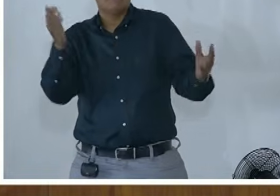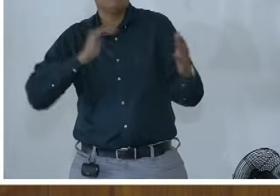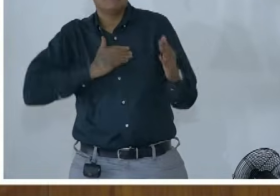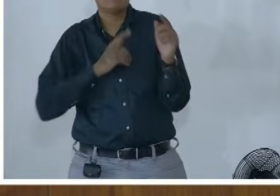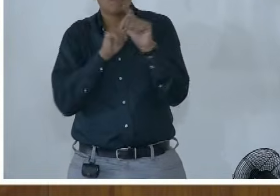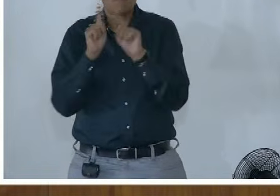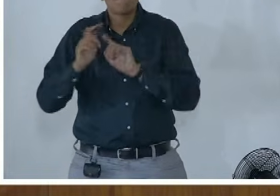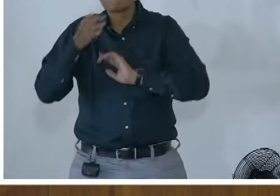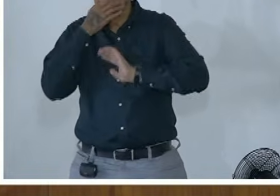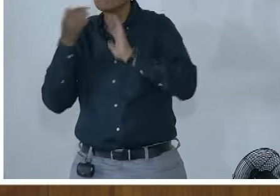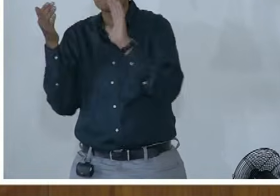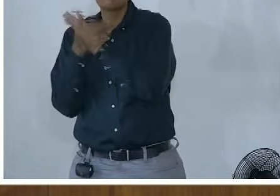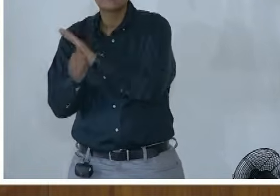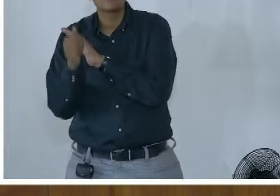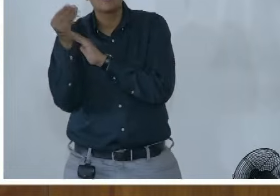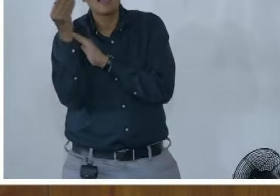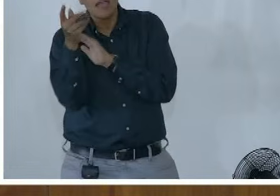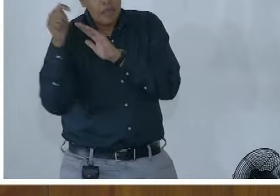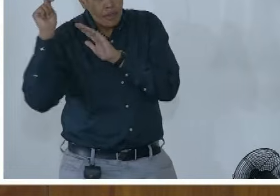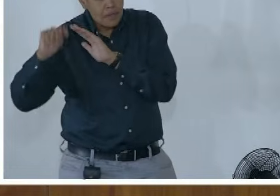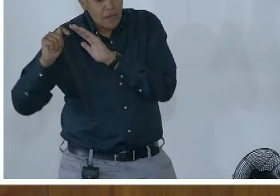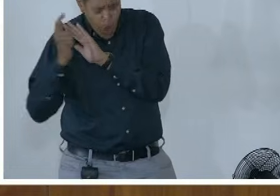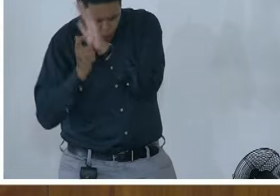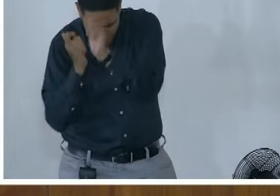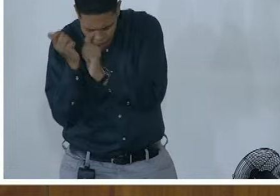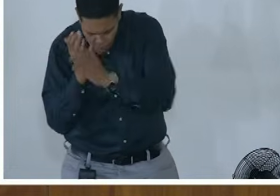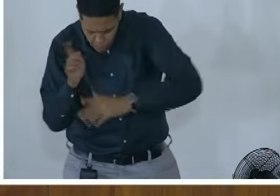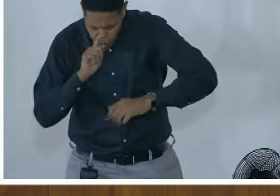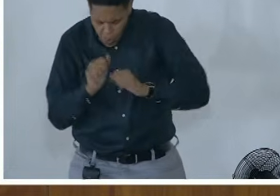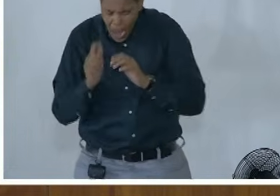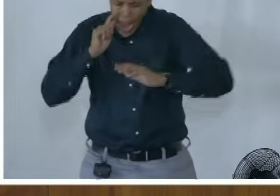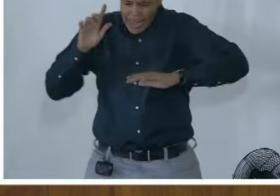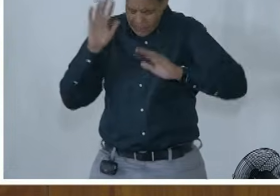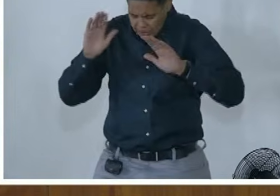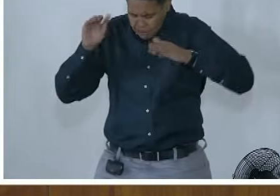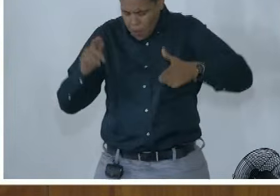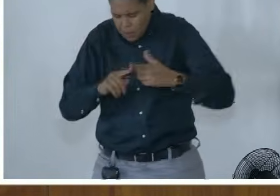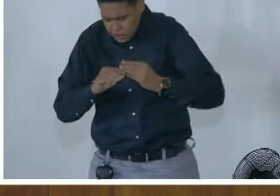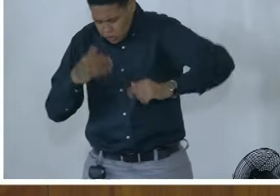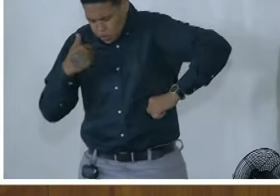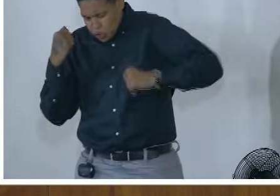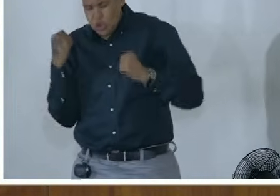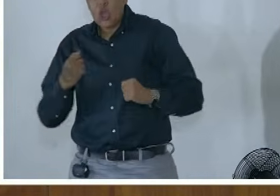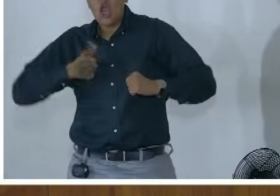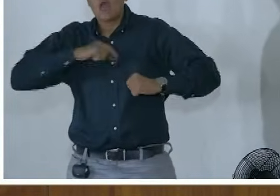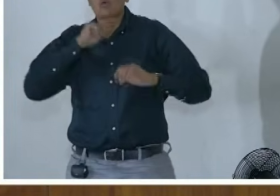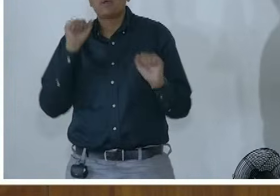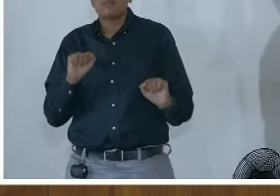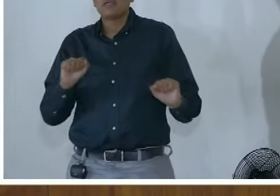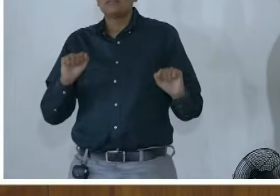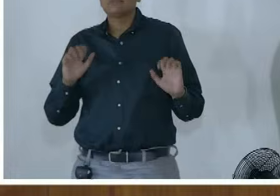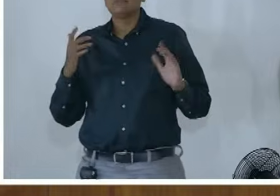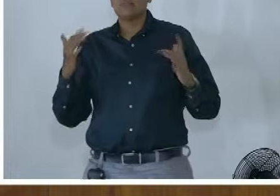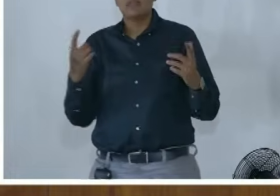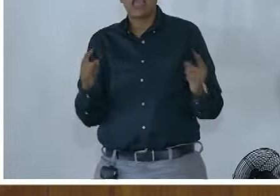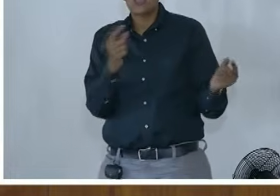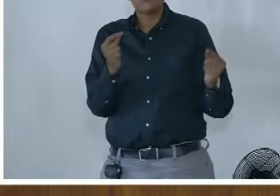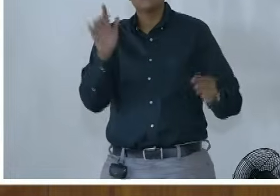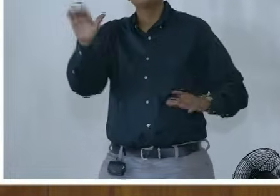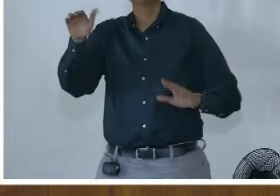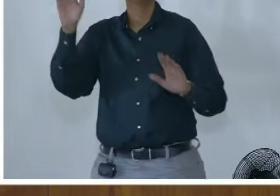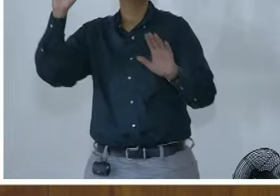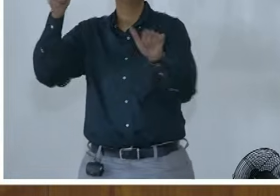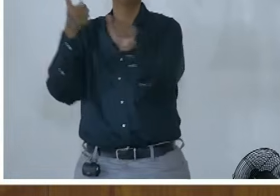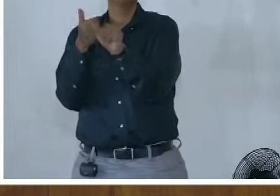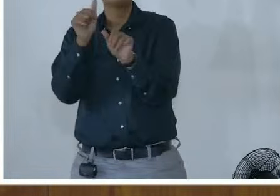various expertise into making this bill as robust and strong as we possibly can. And so against that